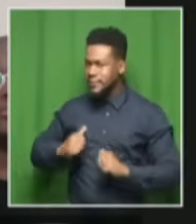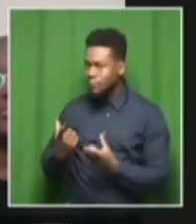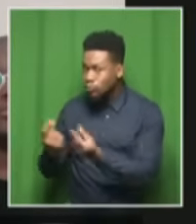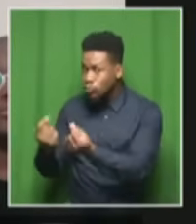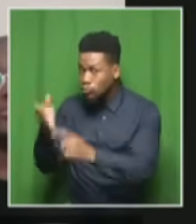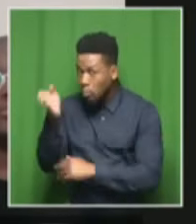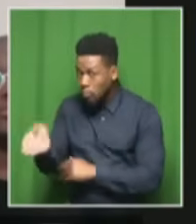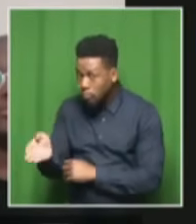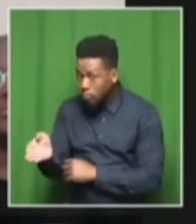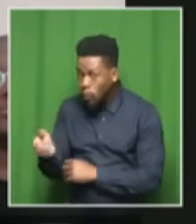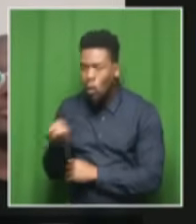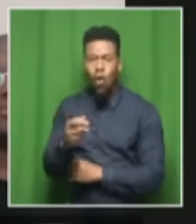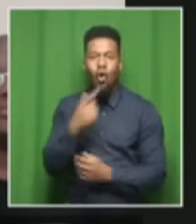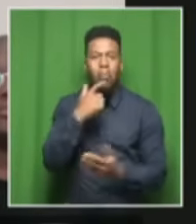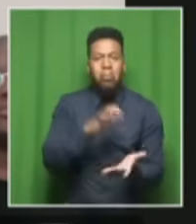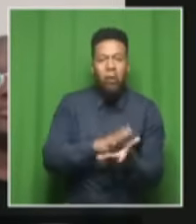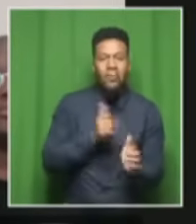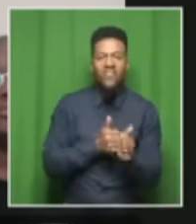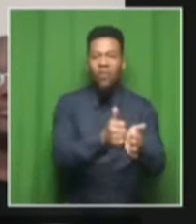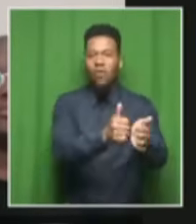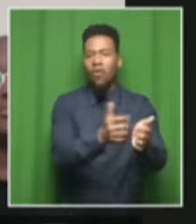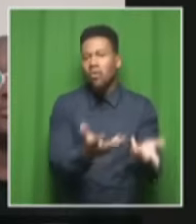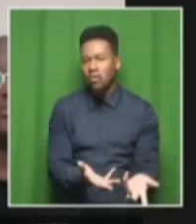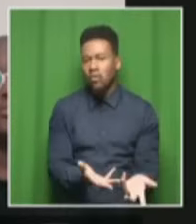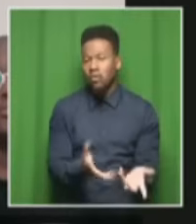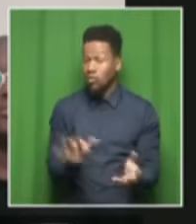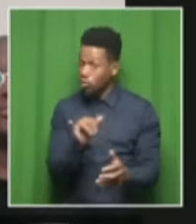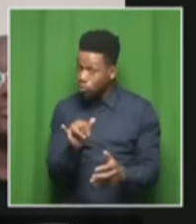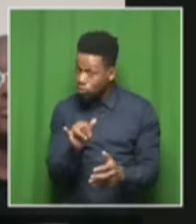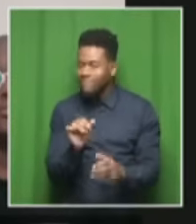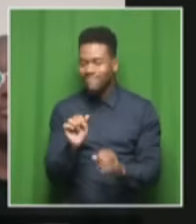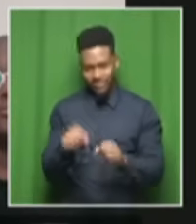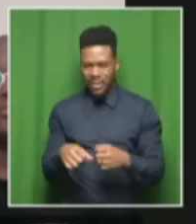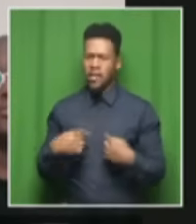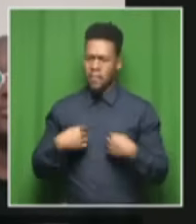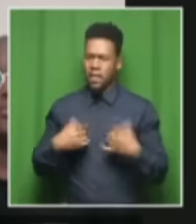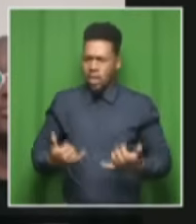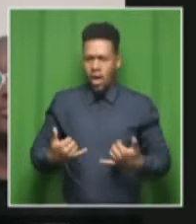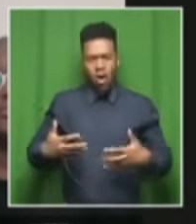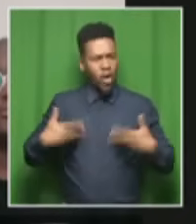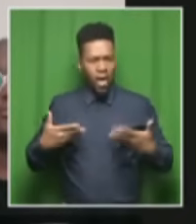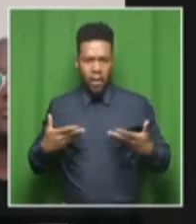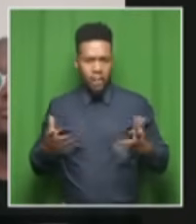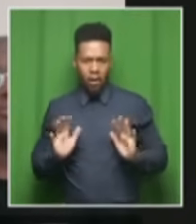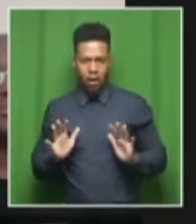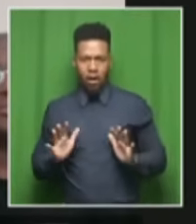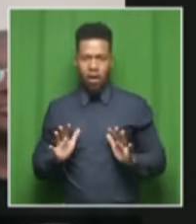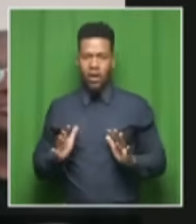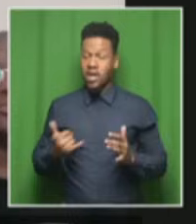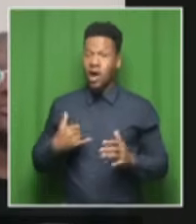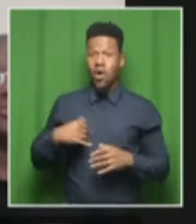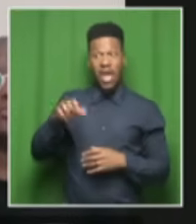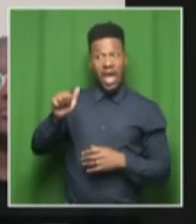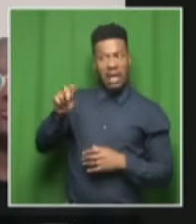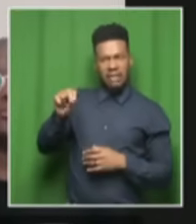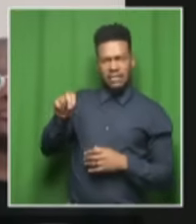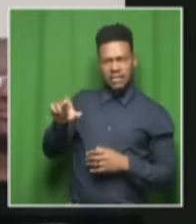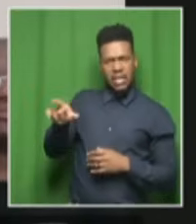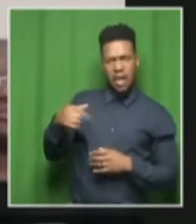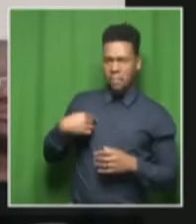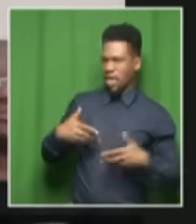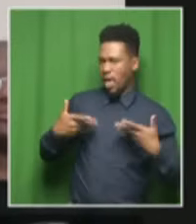past. And, you know, at this point, I'm not happy with, you know, the actions of our ruling party. I'm not happy with, you know,